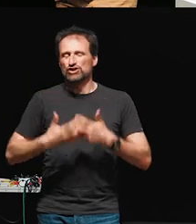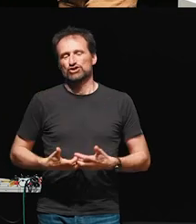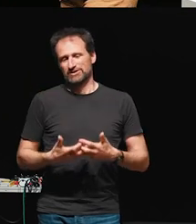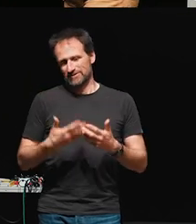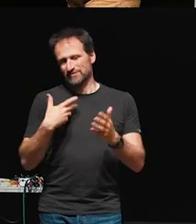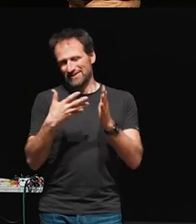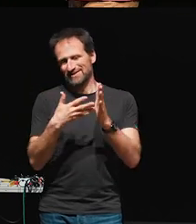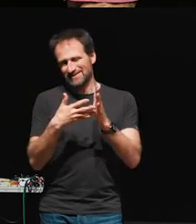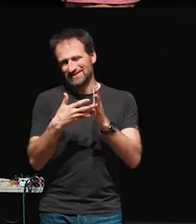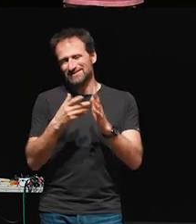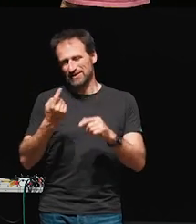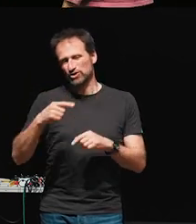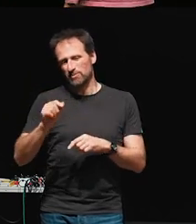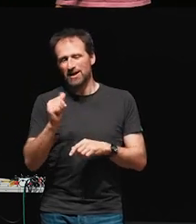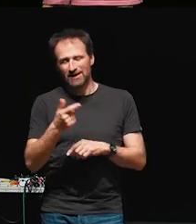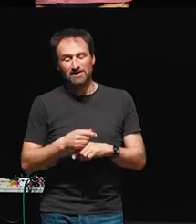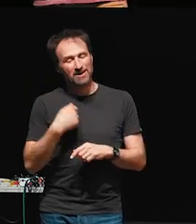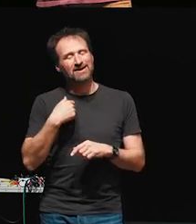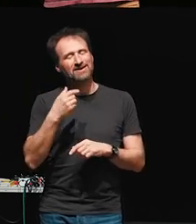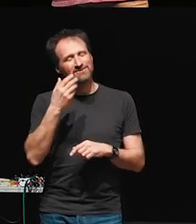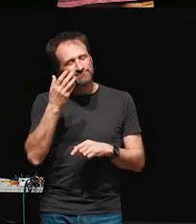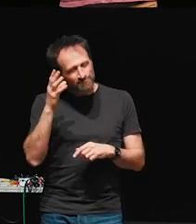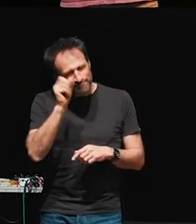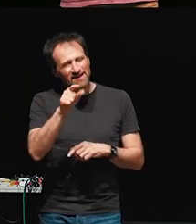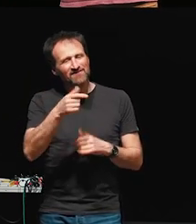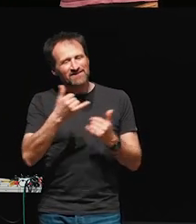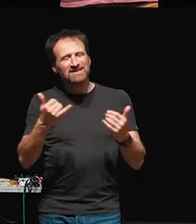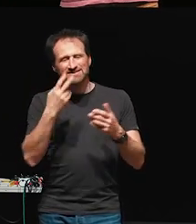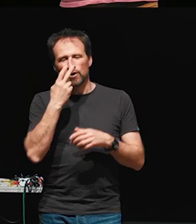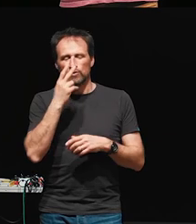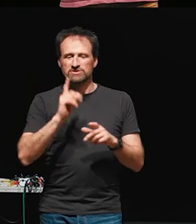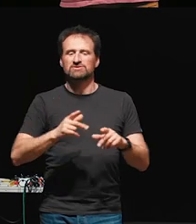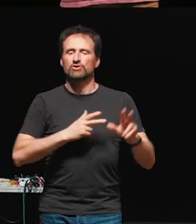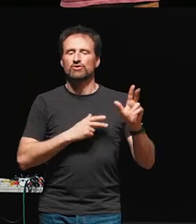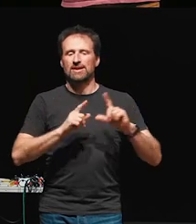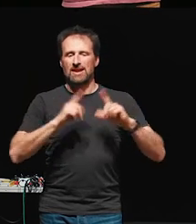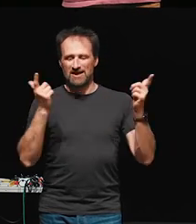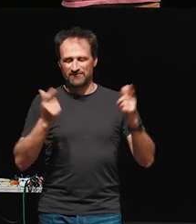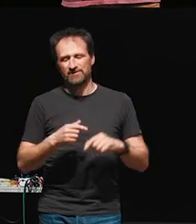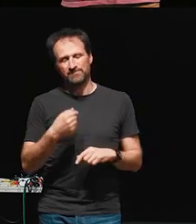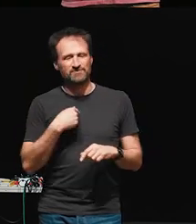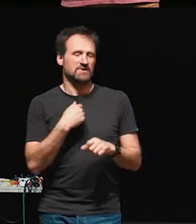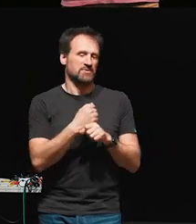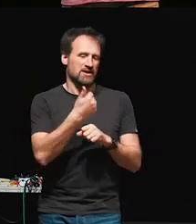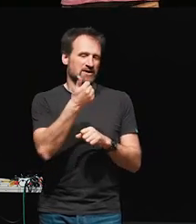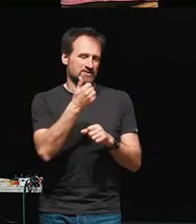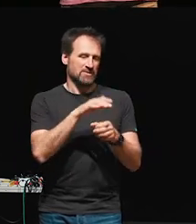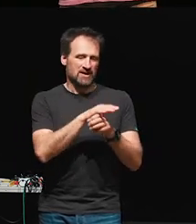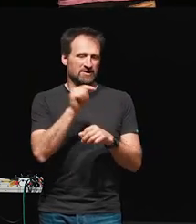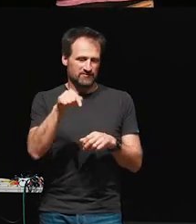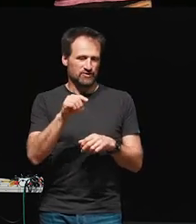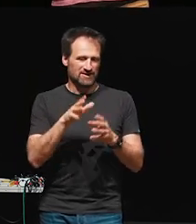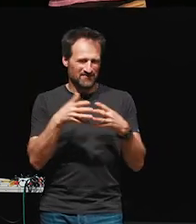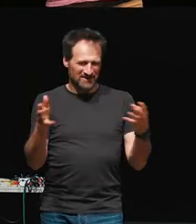about an app that uses these in real life, these strategies. And that is the app that I work on at Netflix called Lumen. Lumen